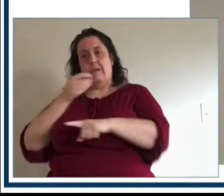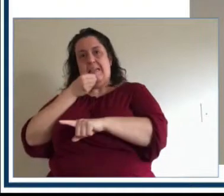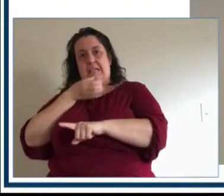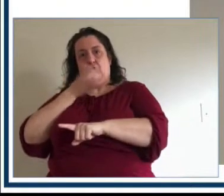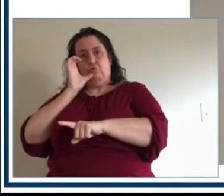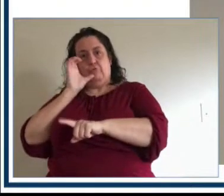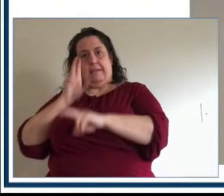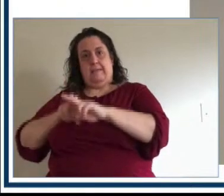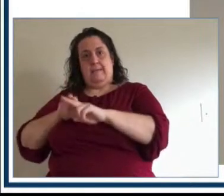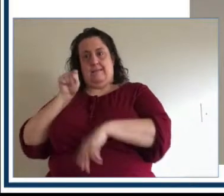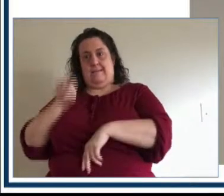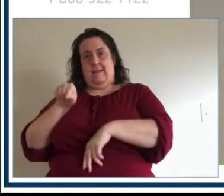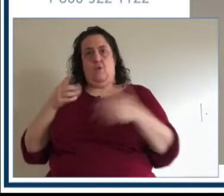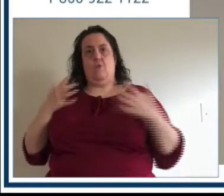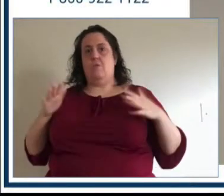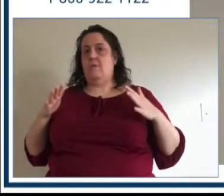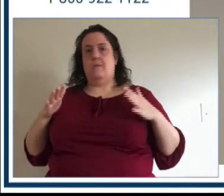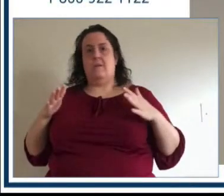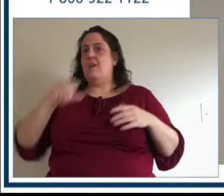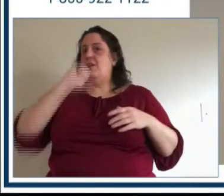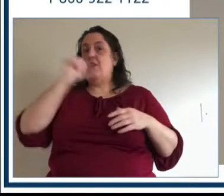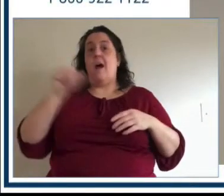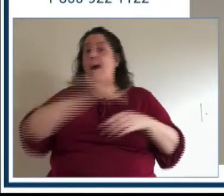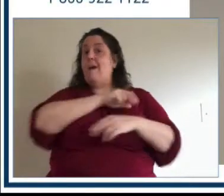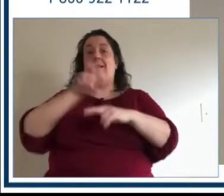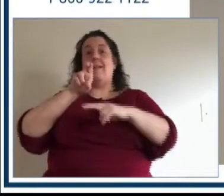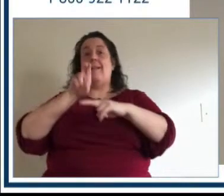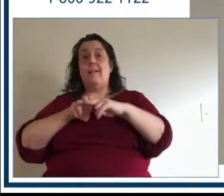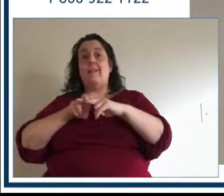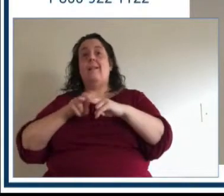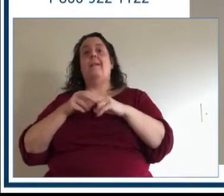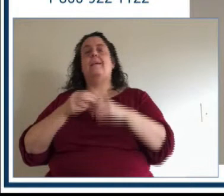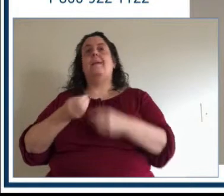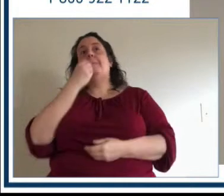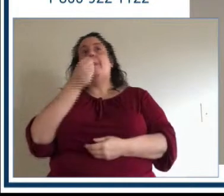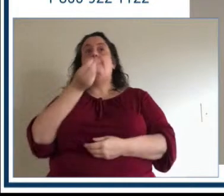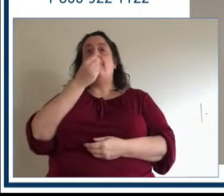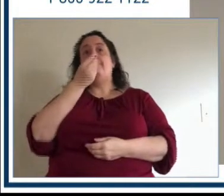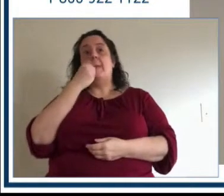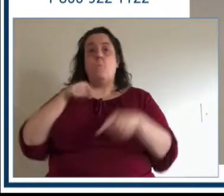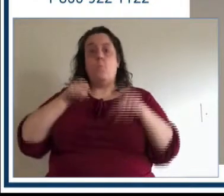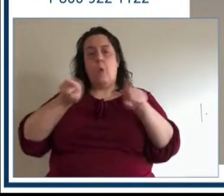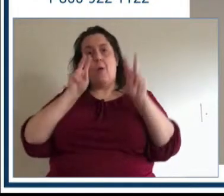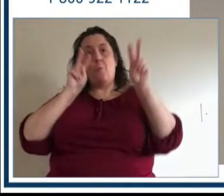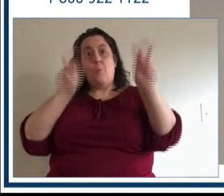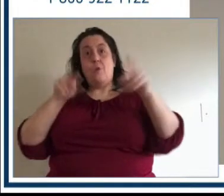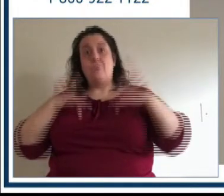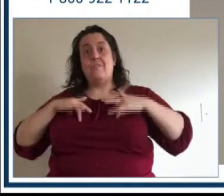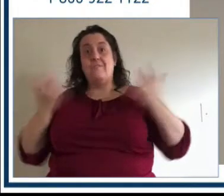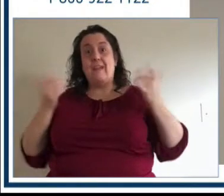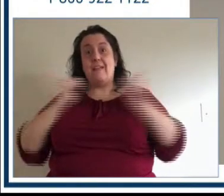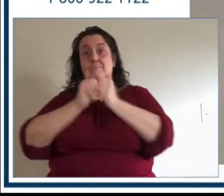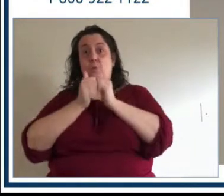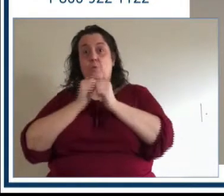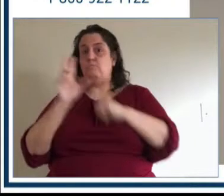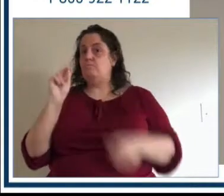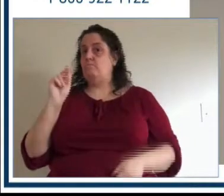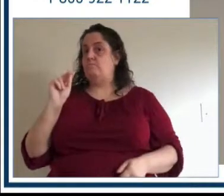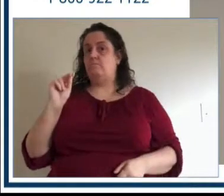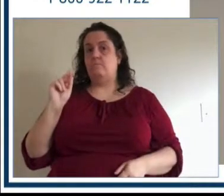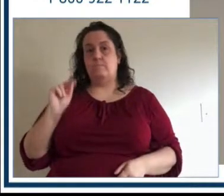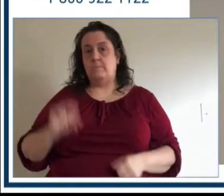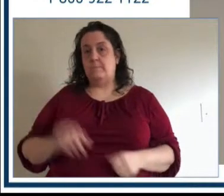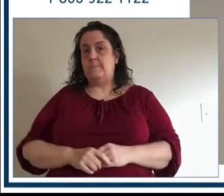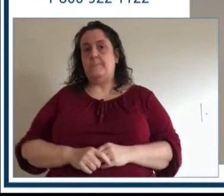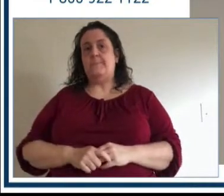able to be in seats watching the event and also eating and drinking. As the Premier